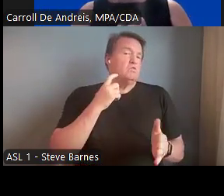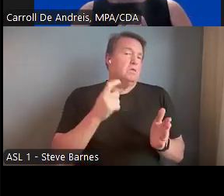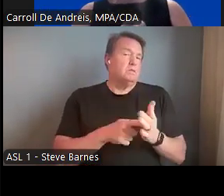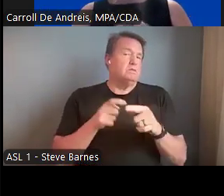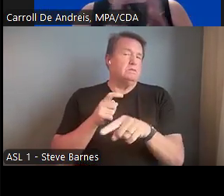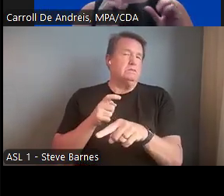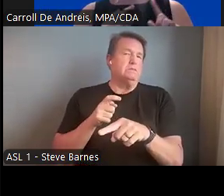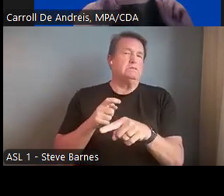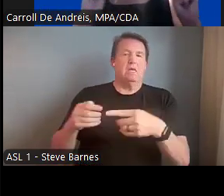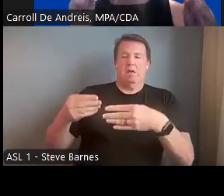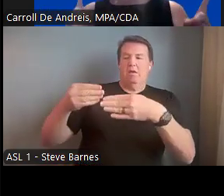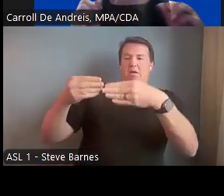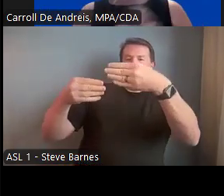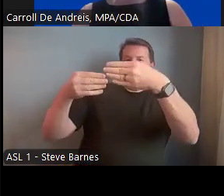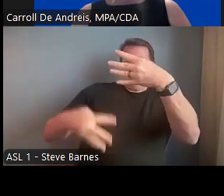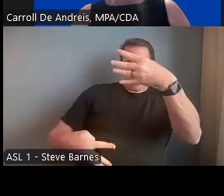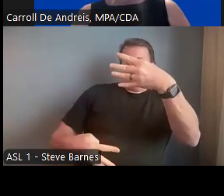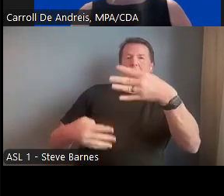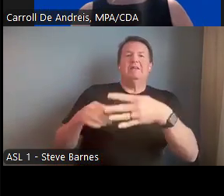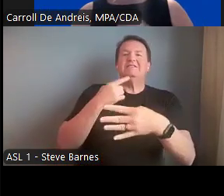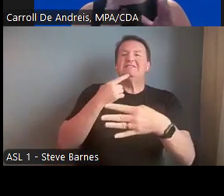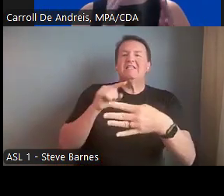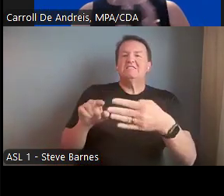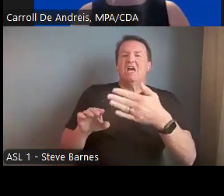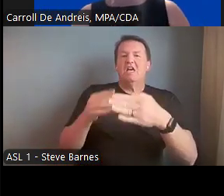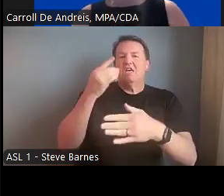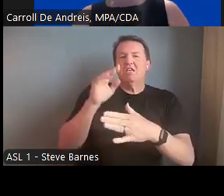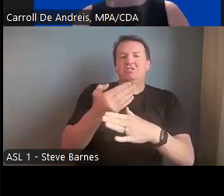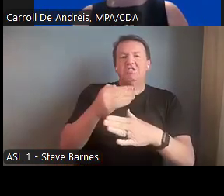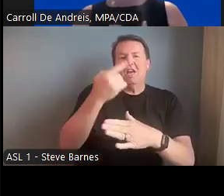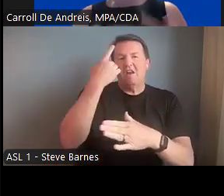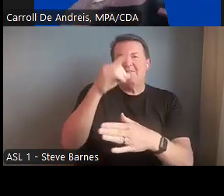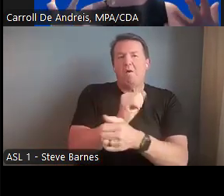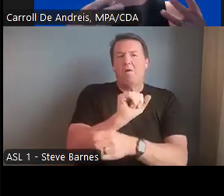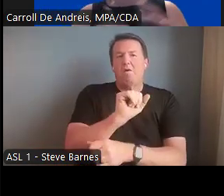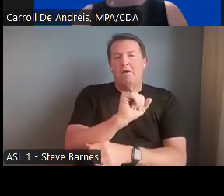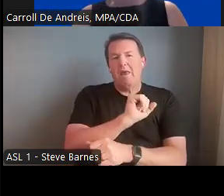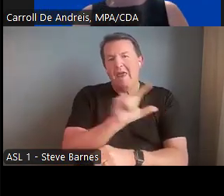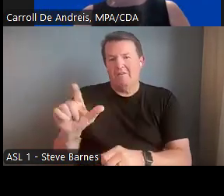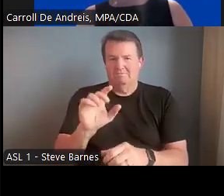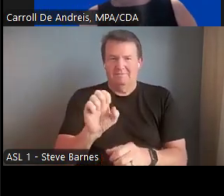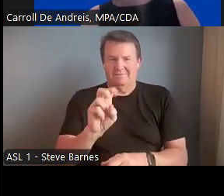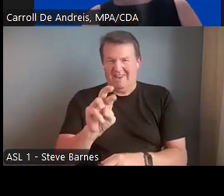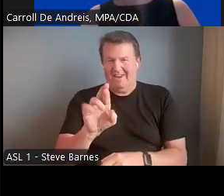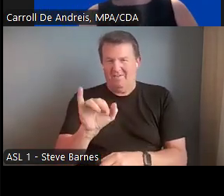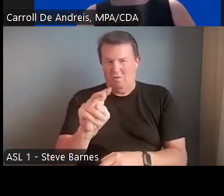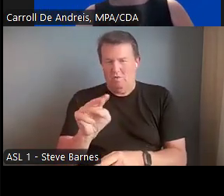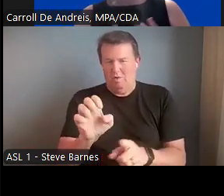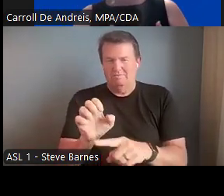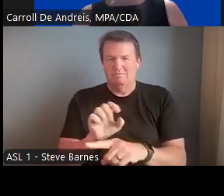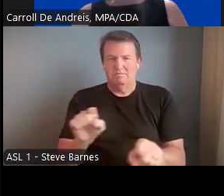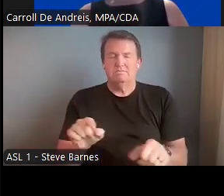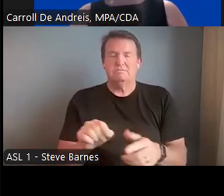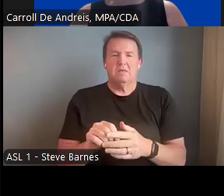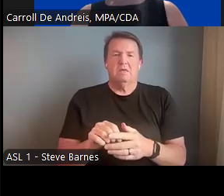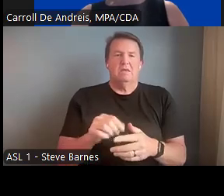menu and it says Share for Everyone. So please pay attention to that if you're sharing out information. The public